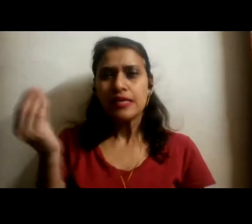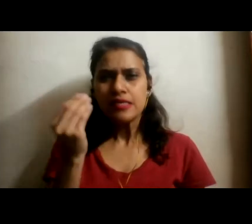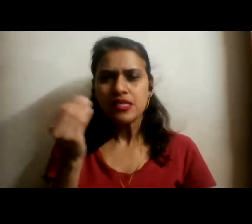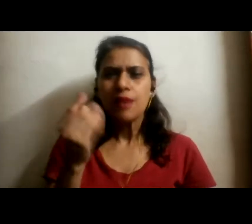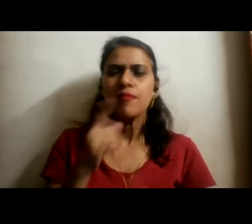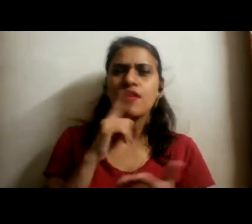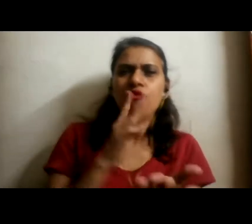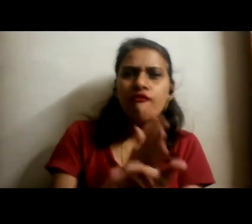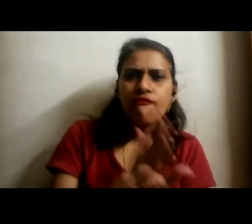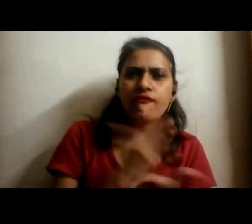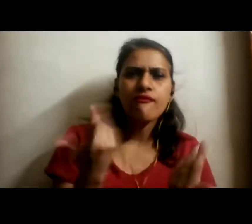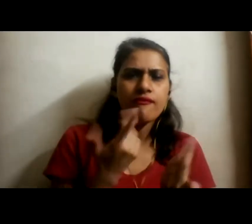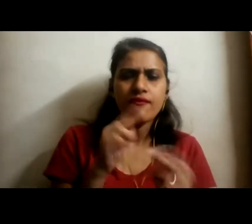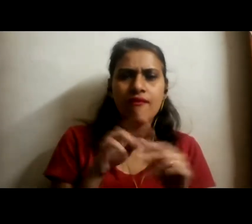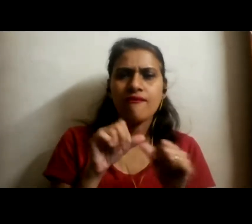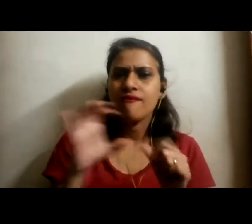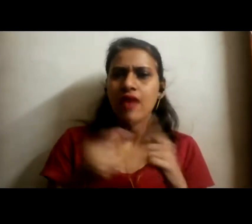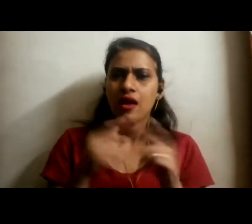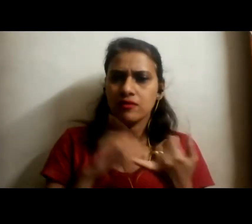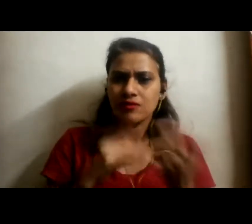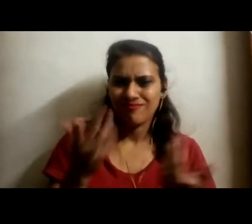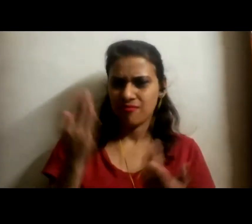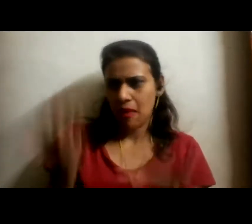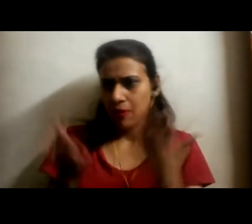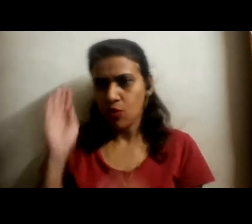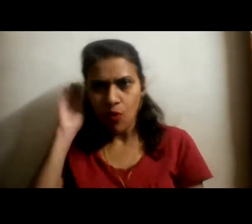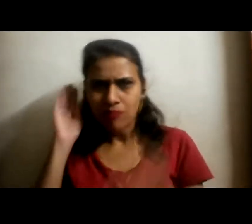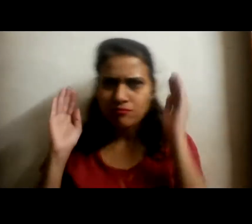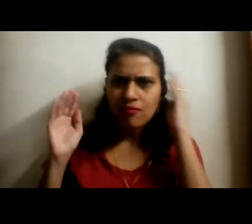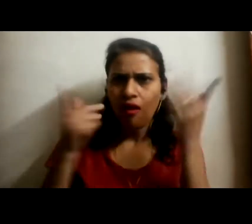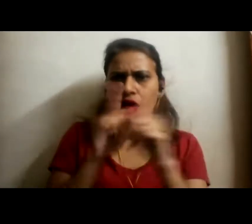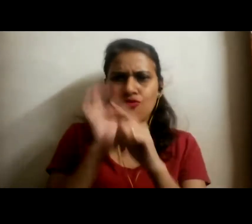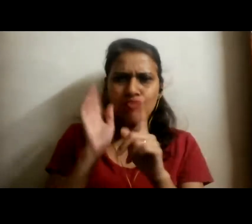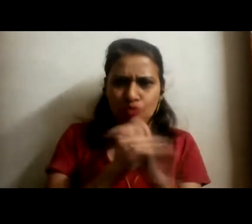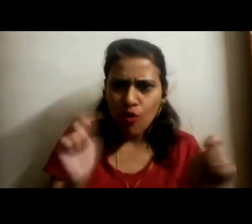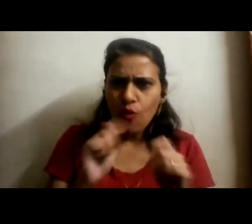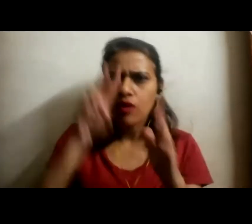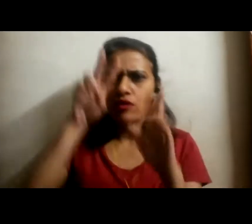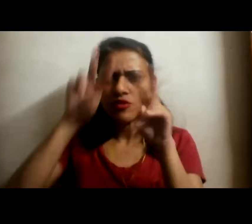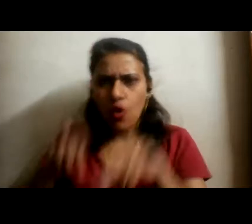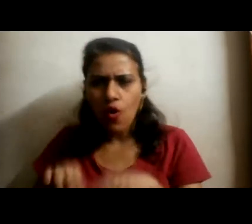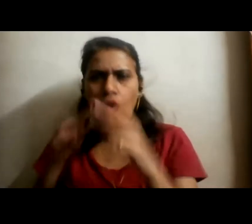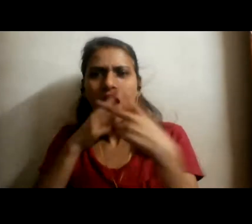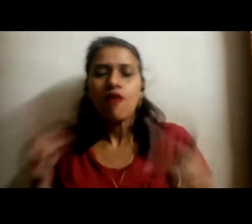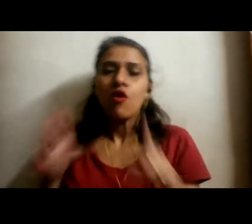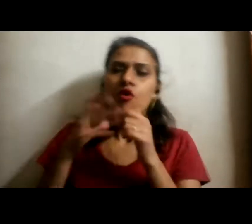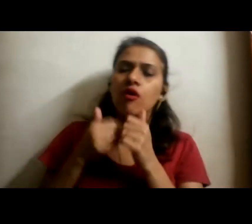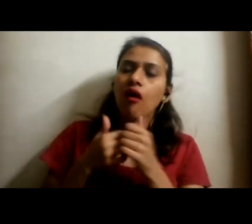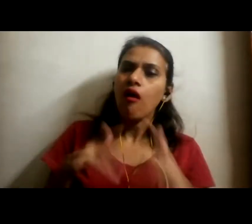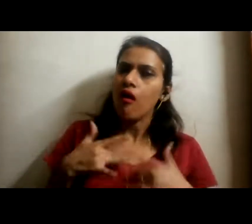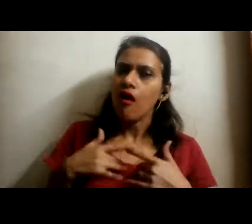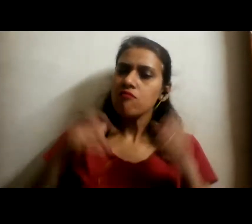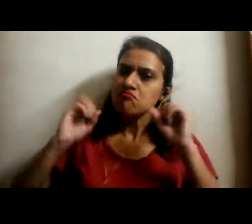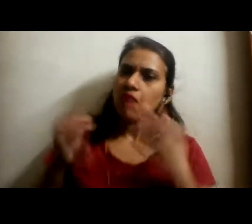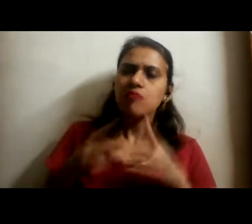case from here and there. You will see in the news, you will hear from here and there, and then you would get interested, and then you will start reading a particular case. While